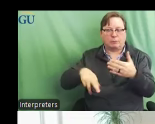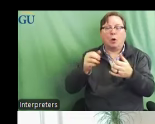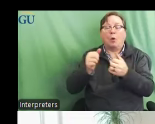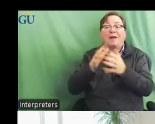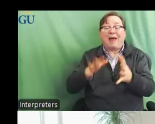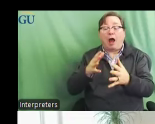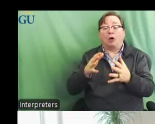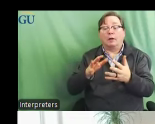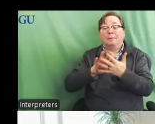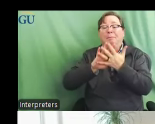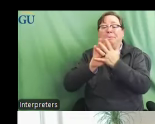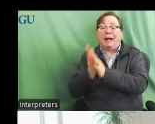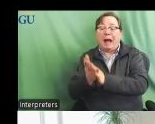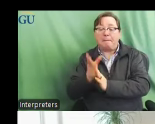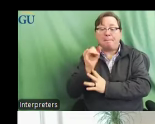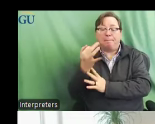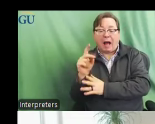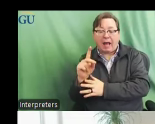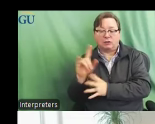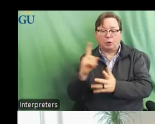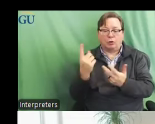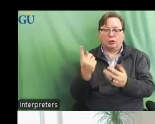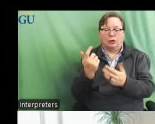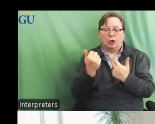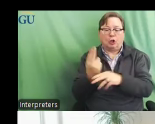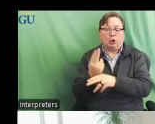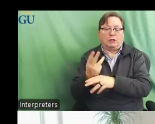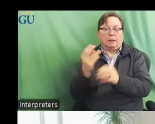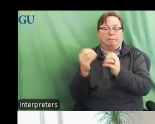looking to use emotion over logic, or